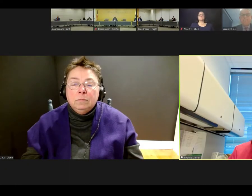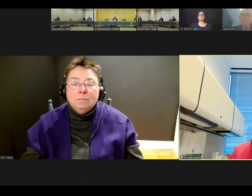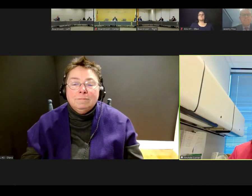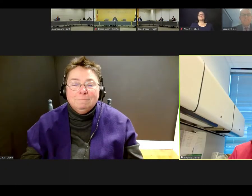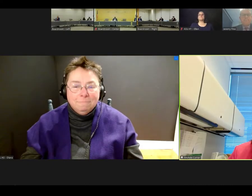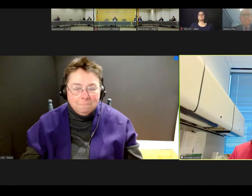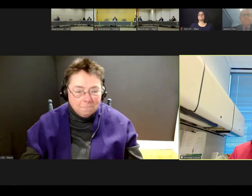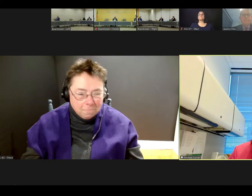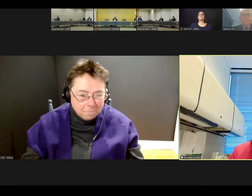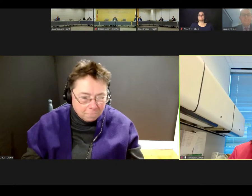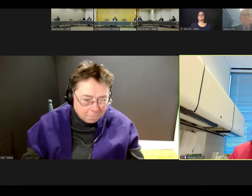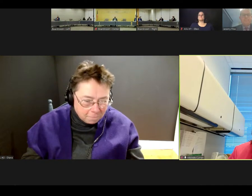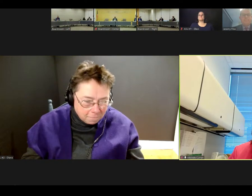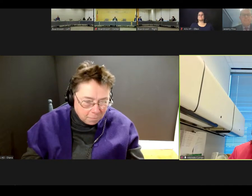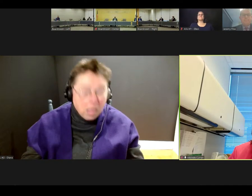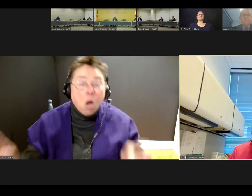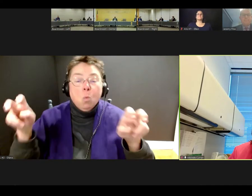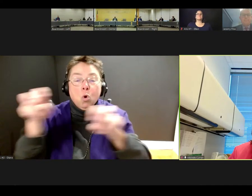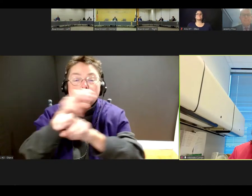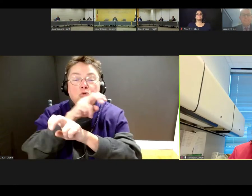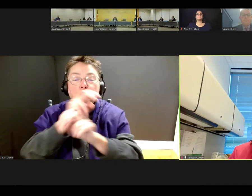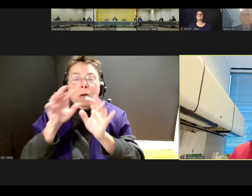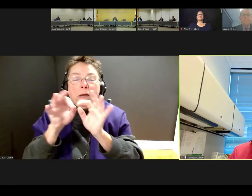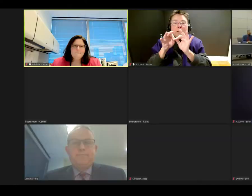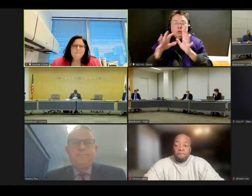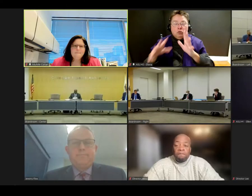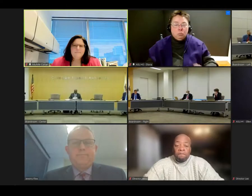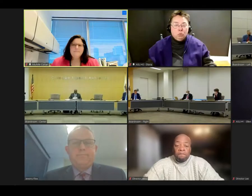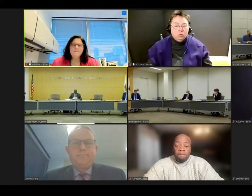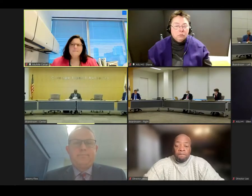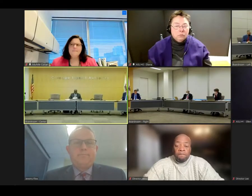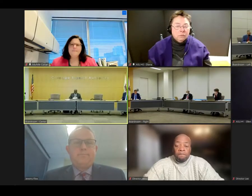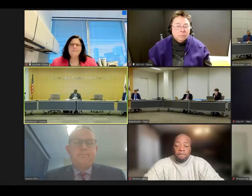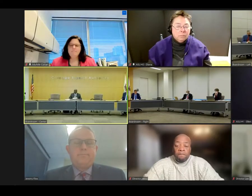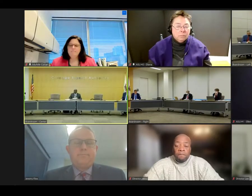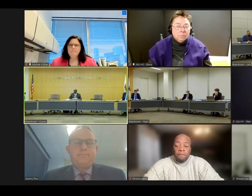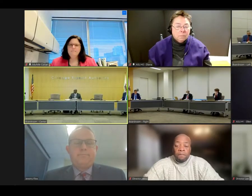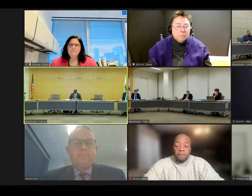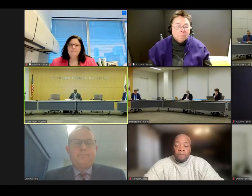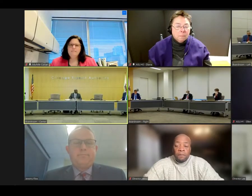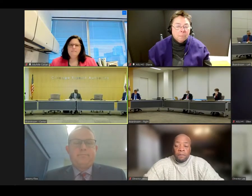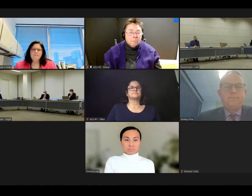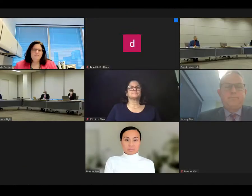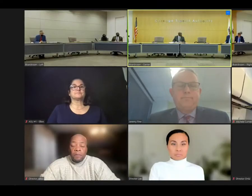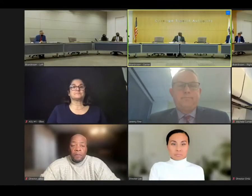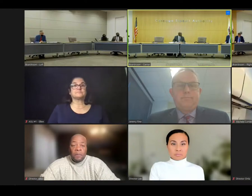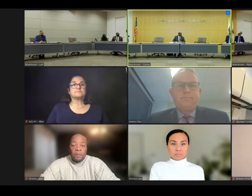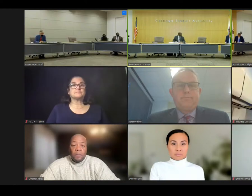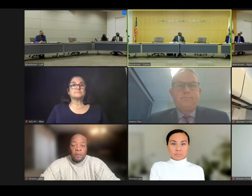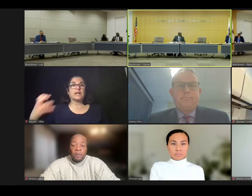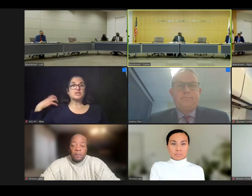Chairman, any questions? Chairman Silva?